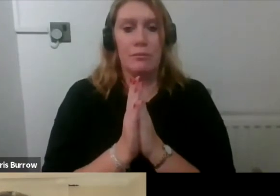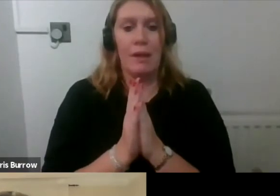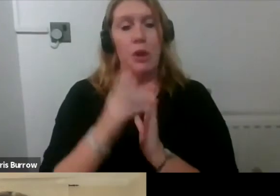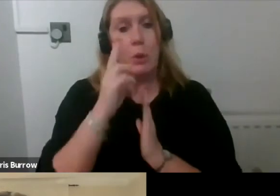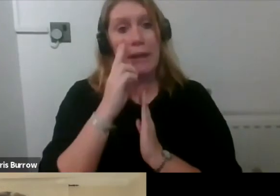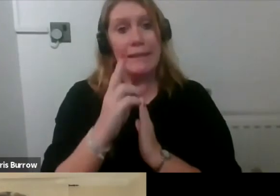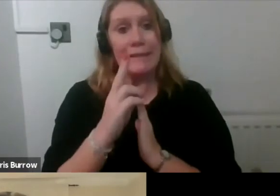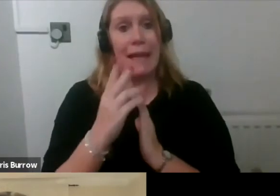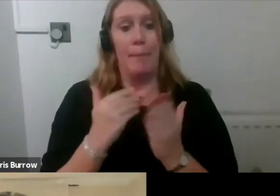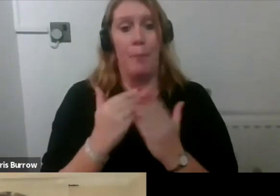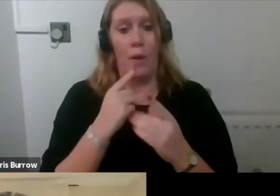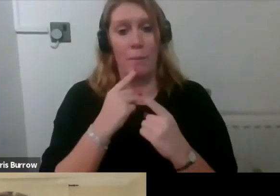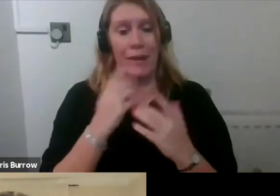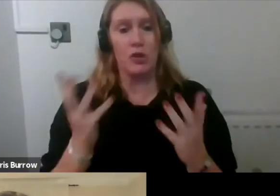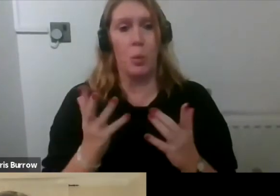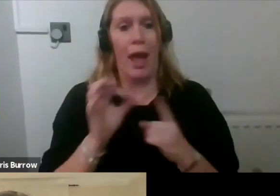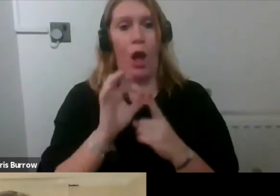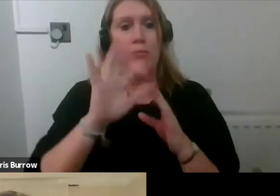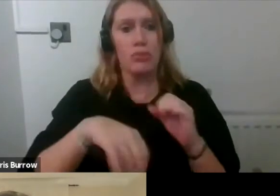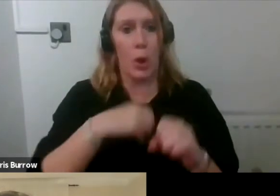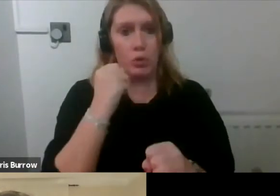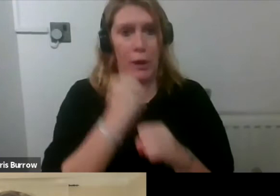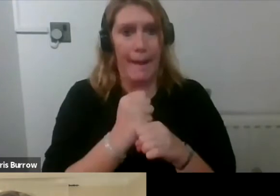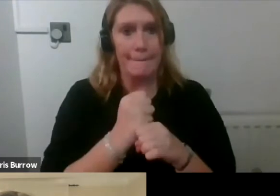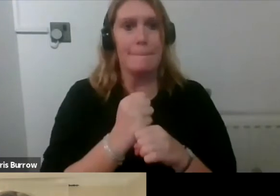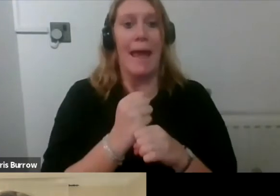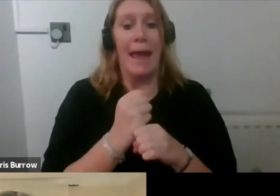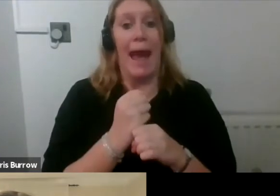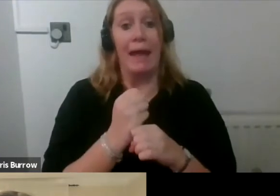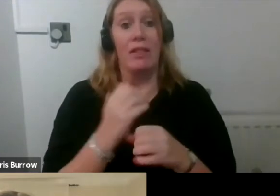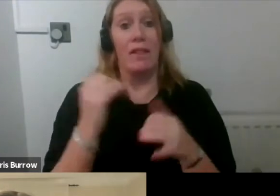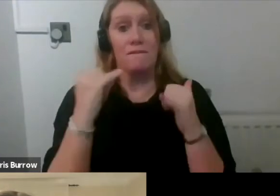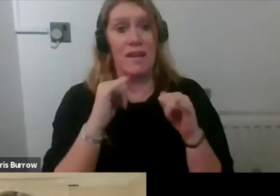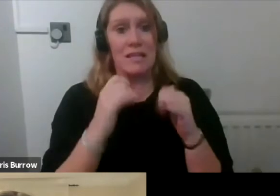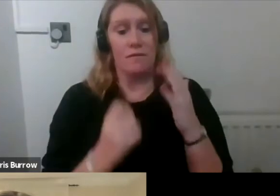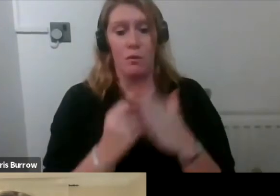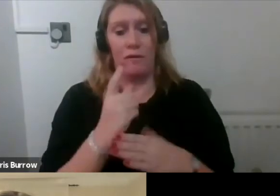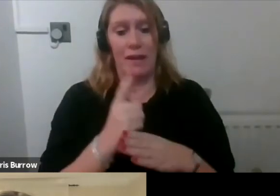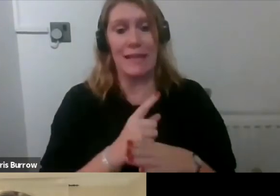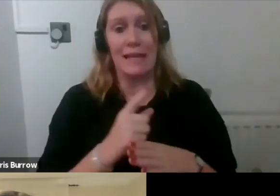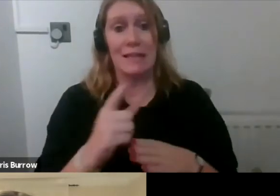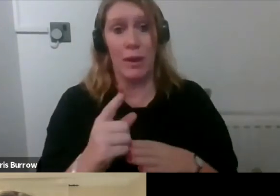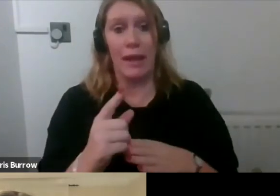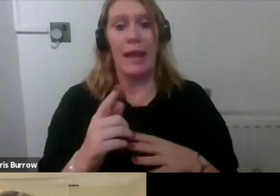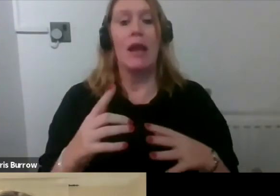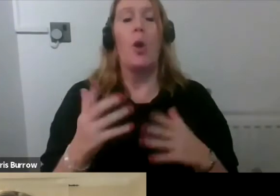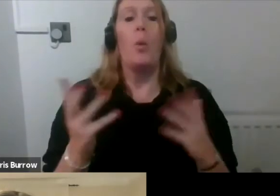the festival events next week. So do look at that. It's all on